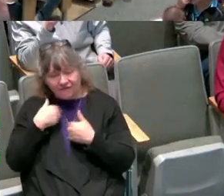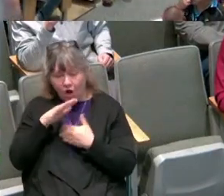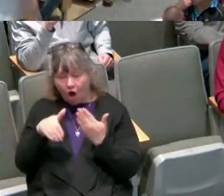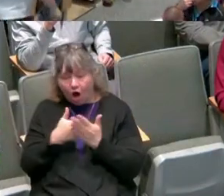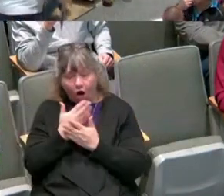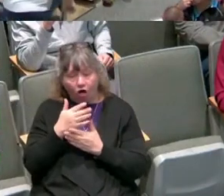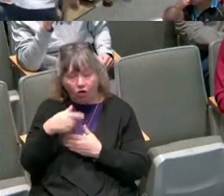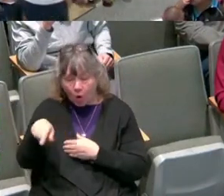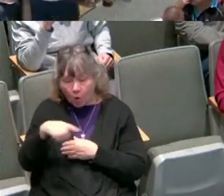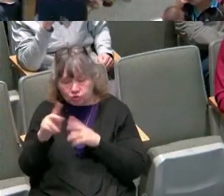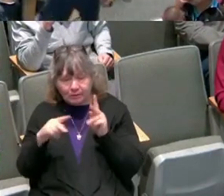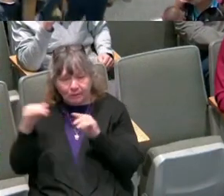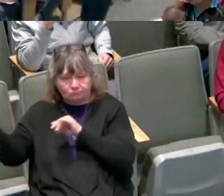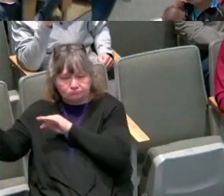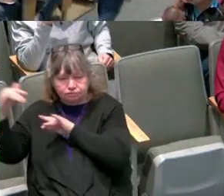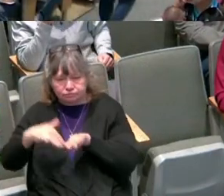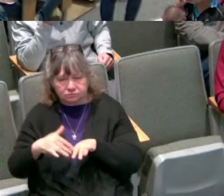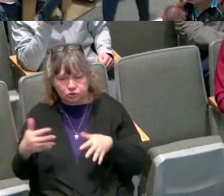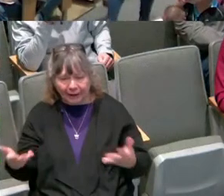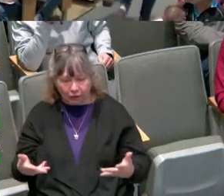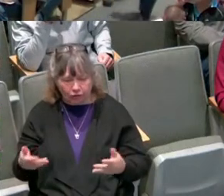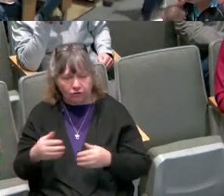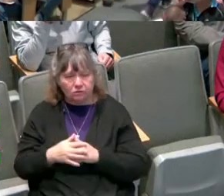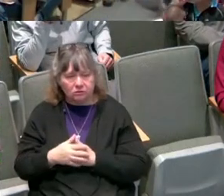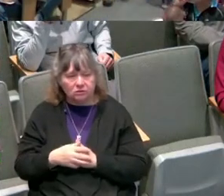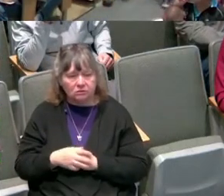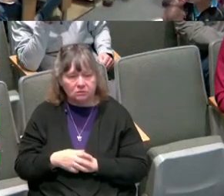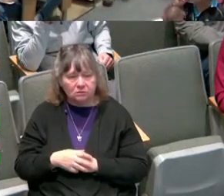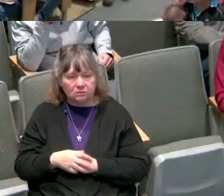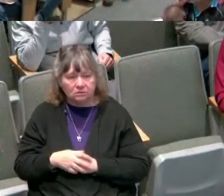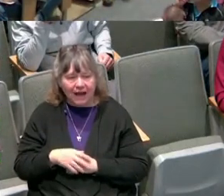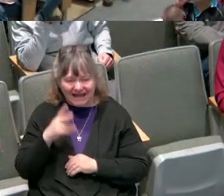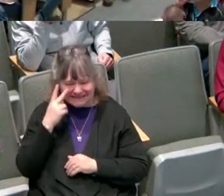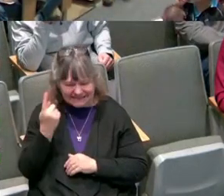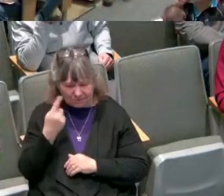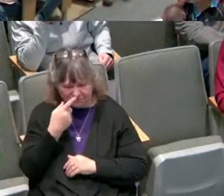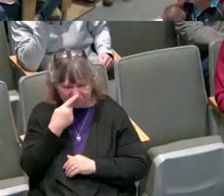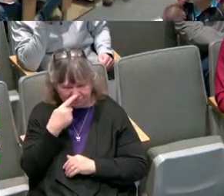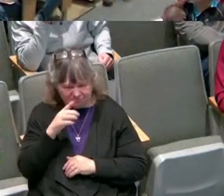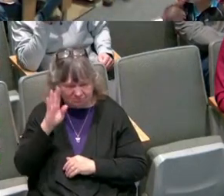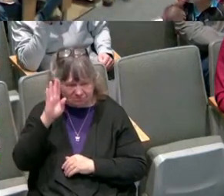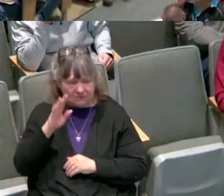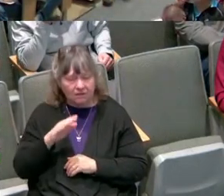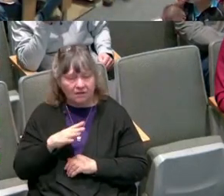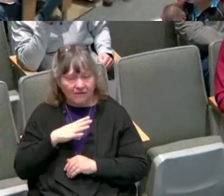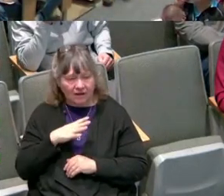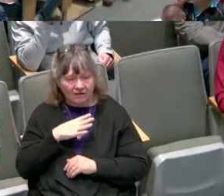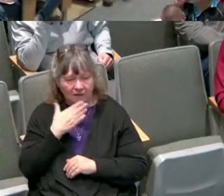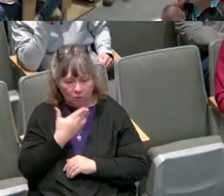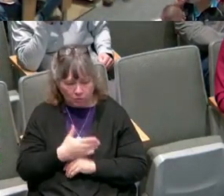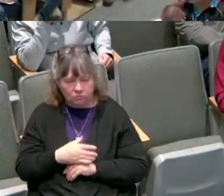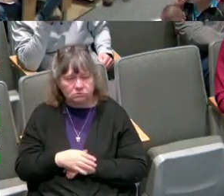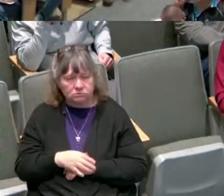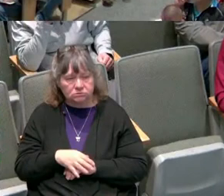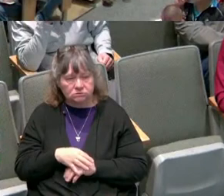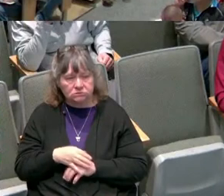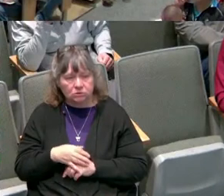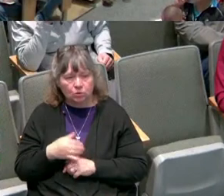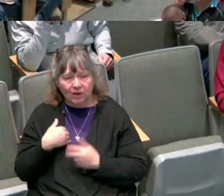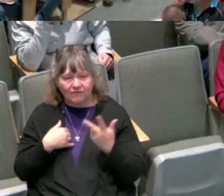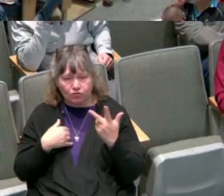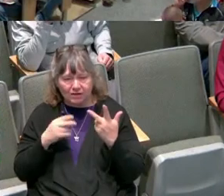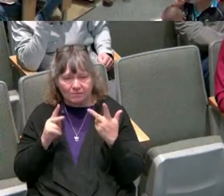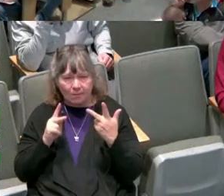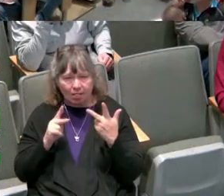people move into here okay I I see someone raising their hand all right we've got thank you we've got three